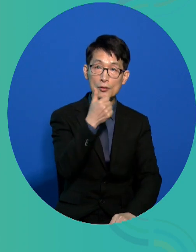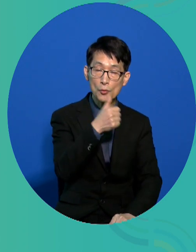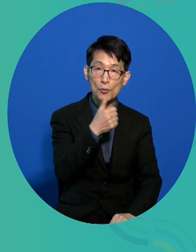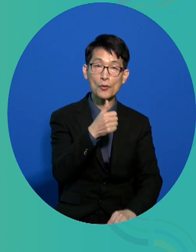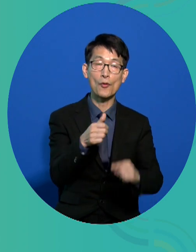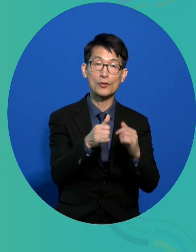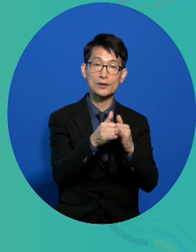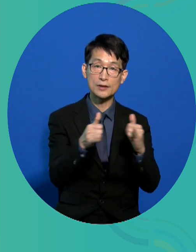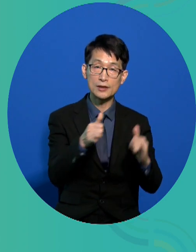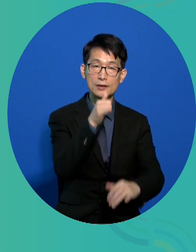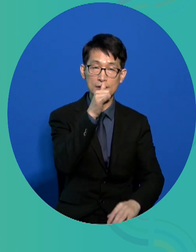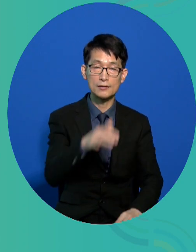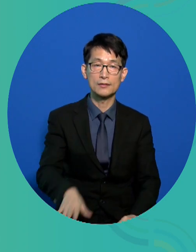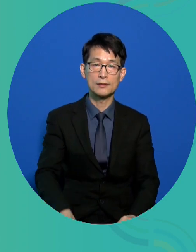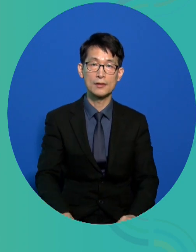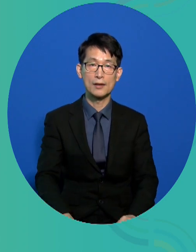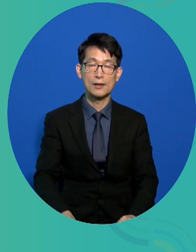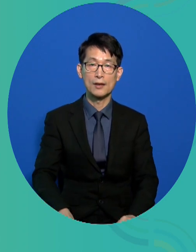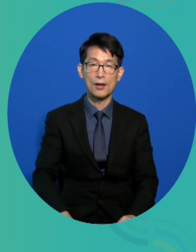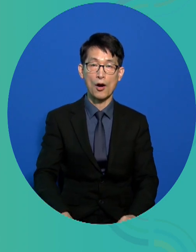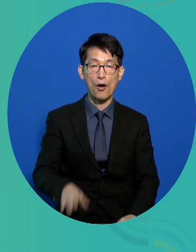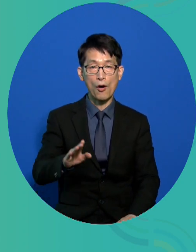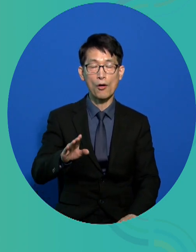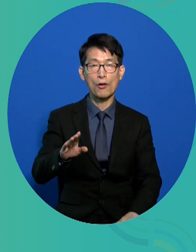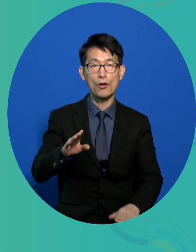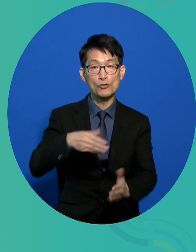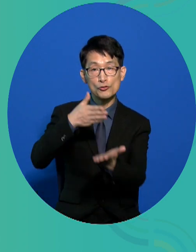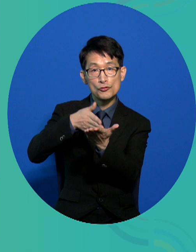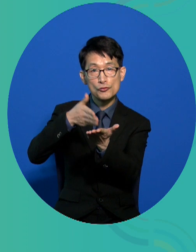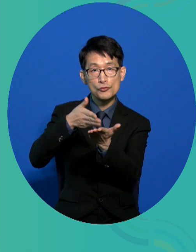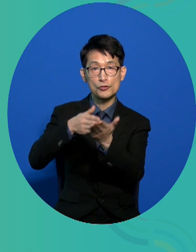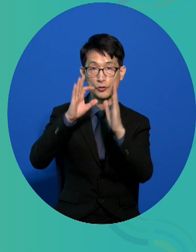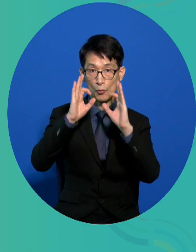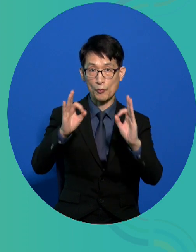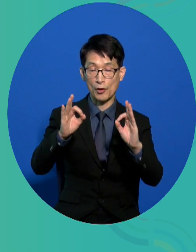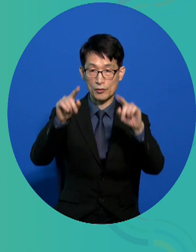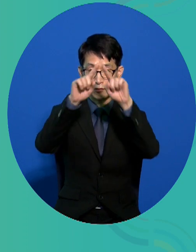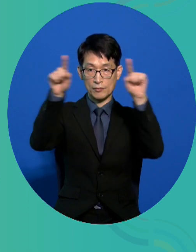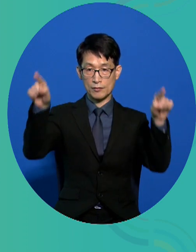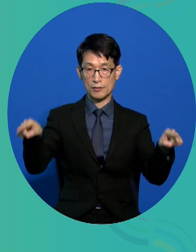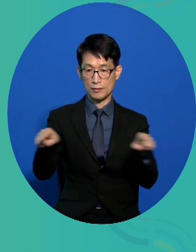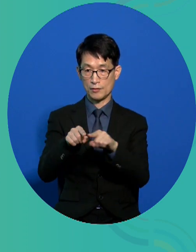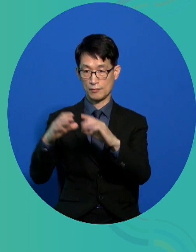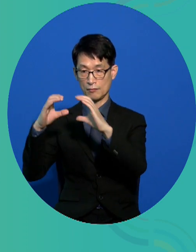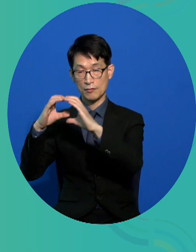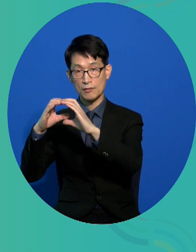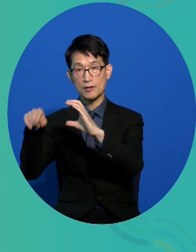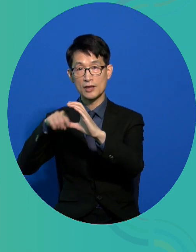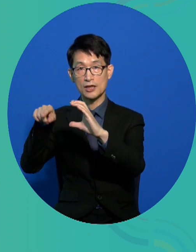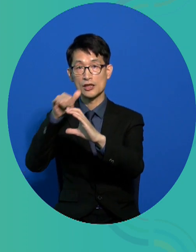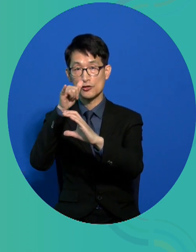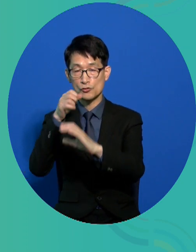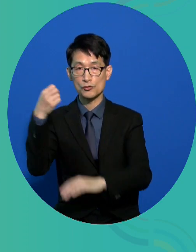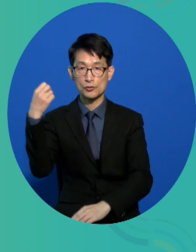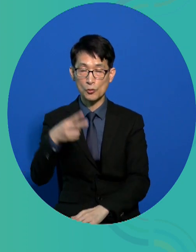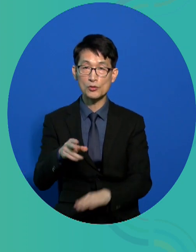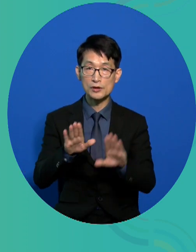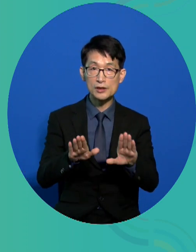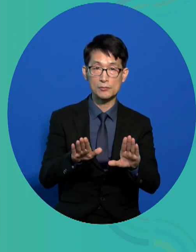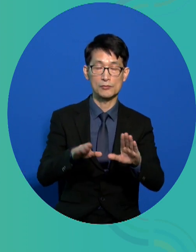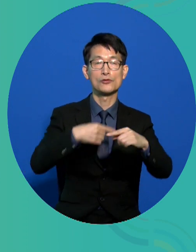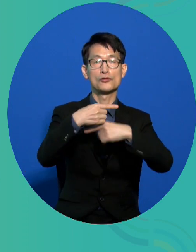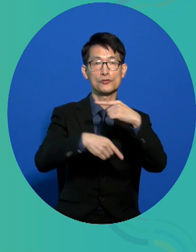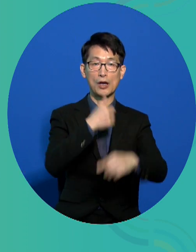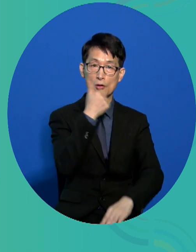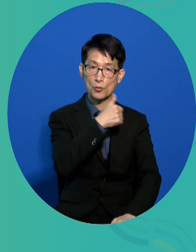So you know the sign language service. So usually the sign language interpreter can be seen